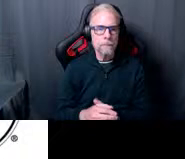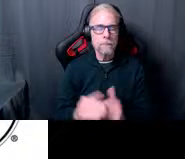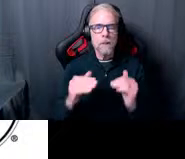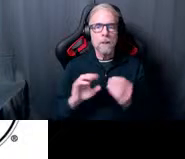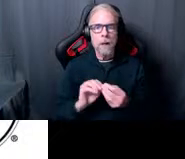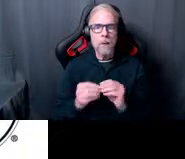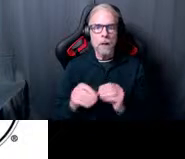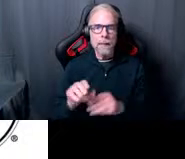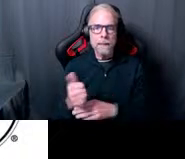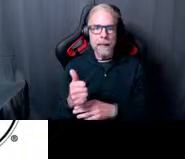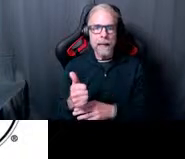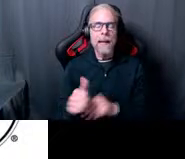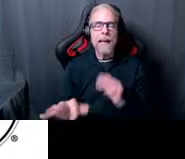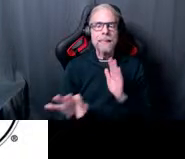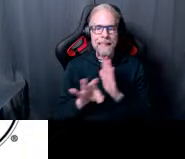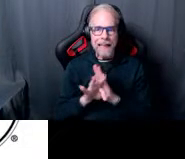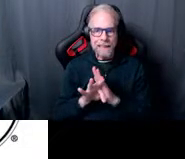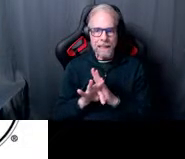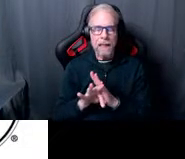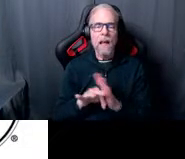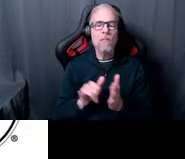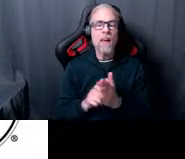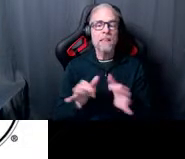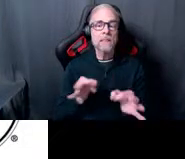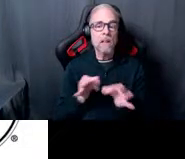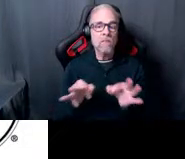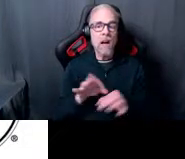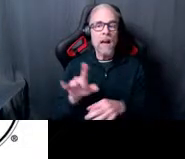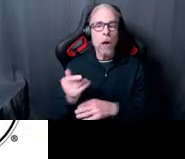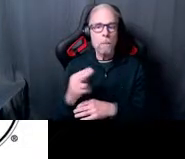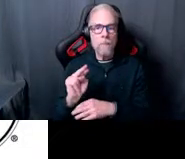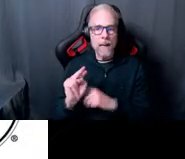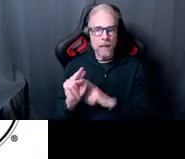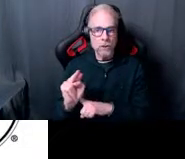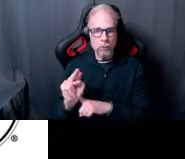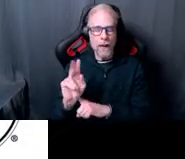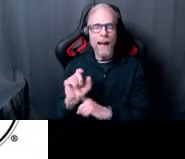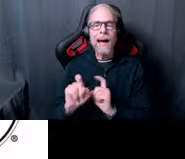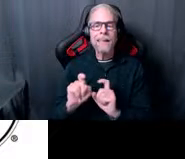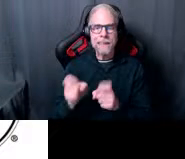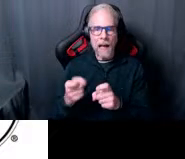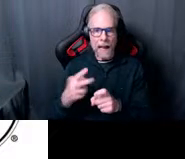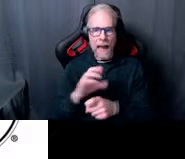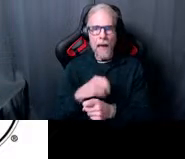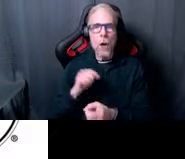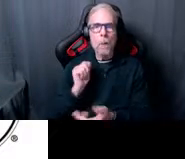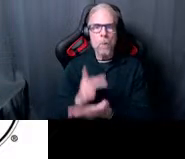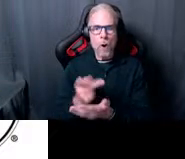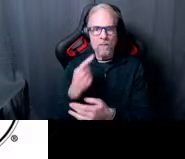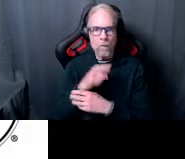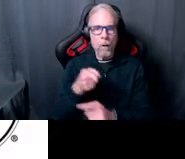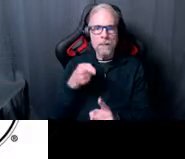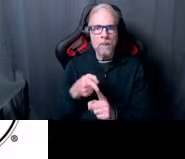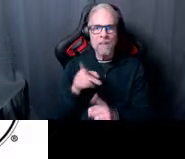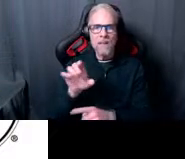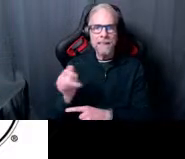10, designate is defined as administratively assign and approve for a specific status or